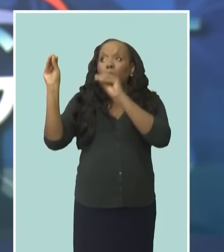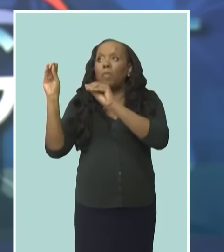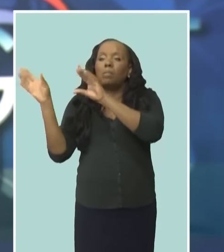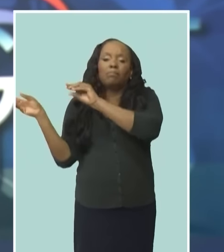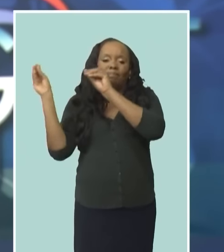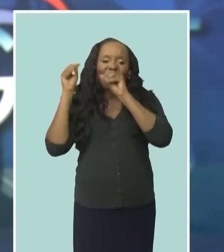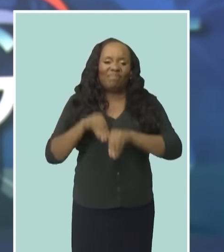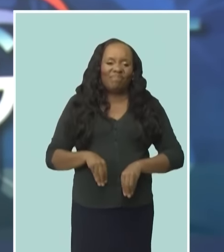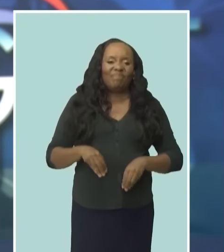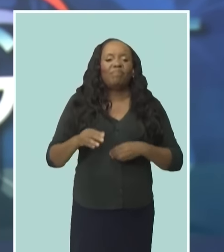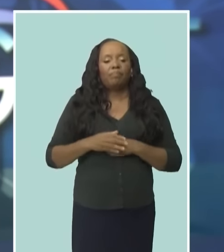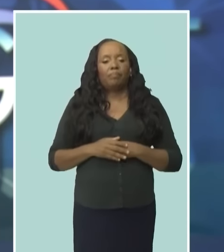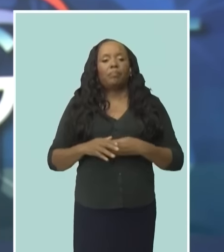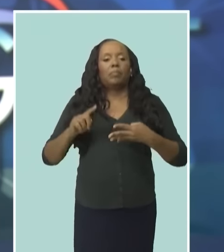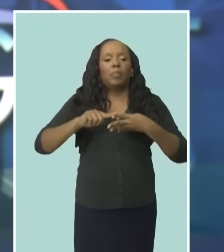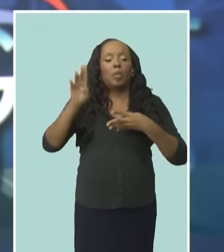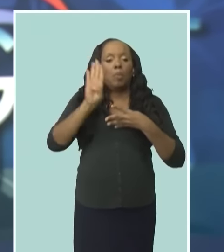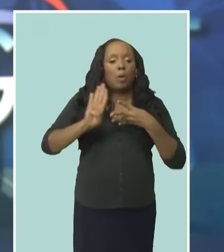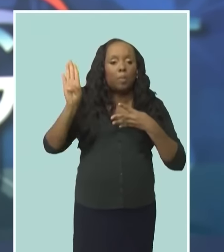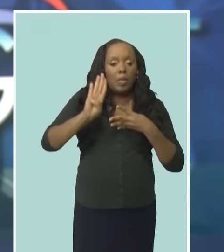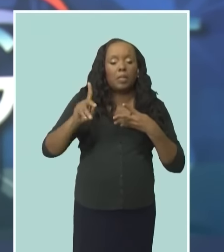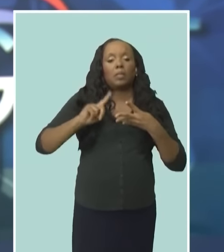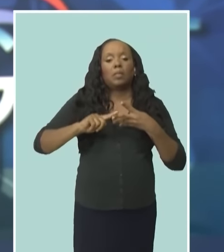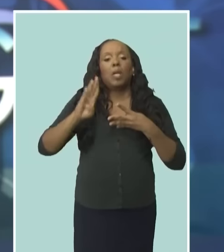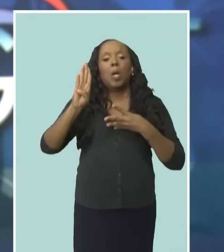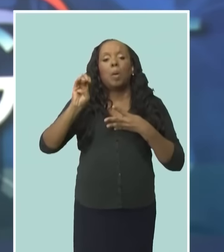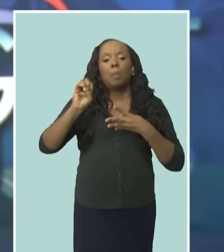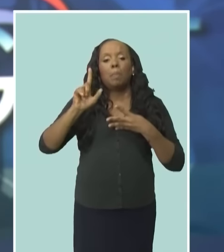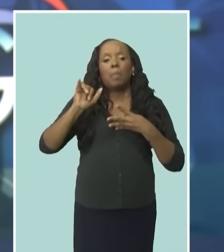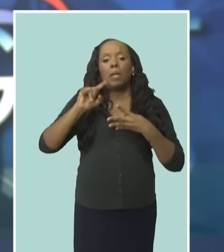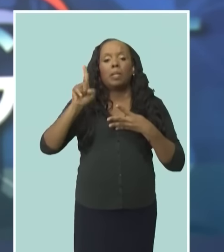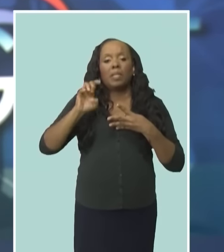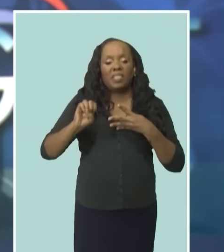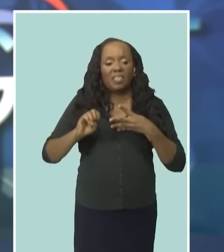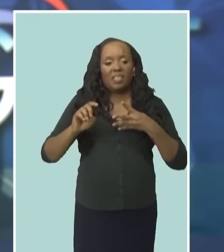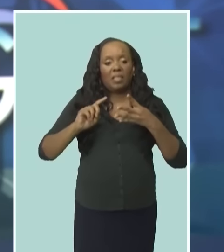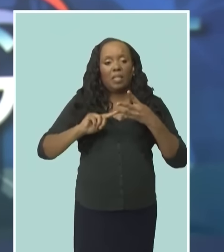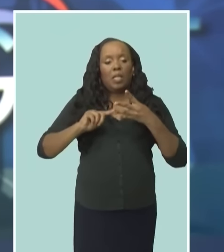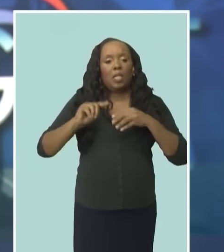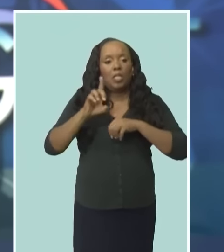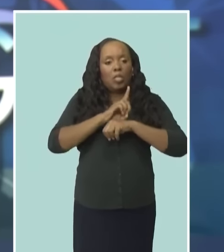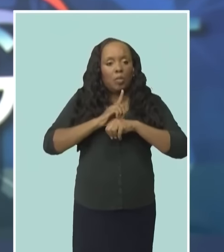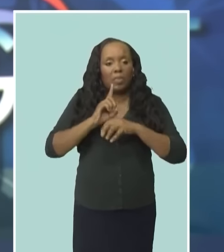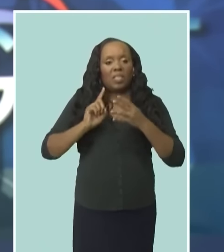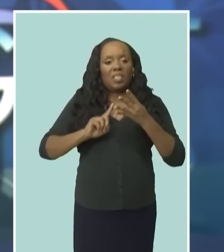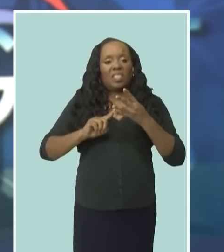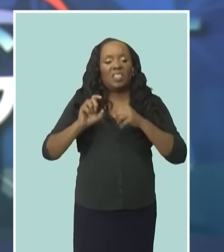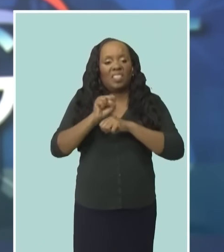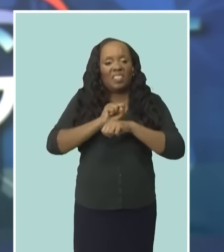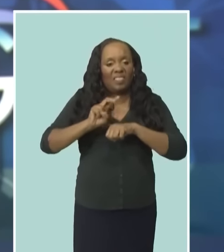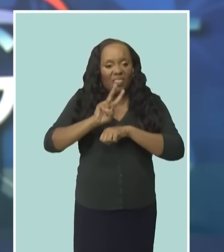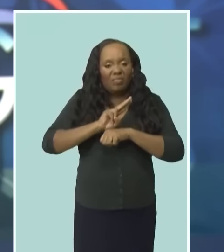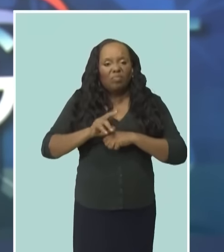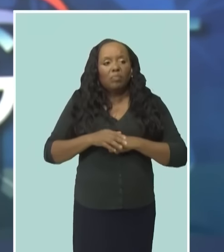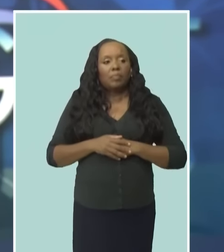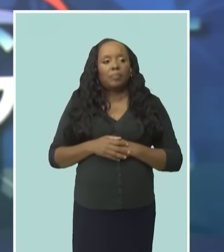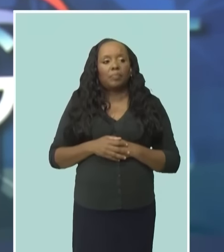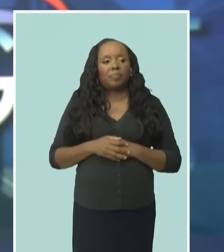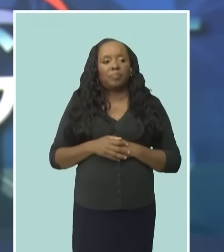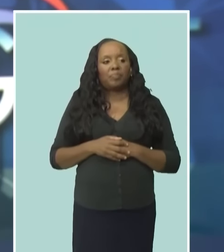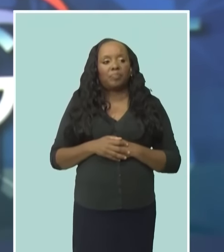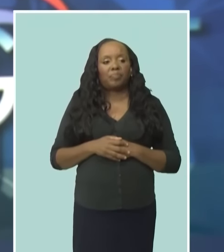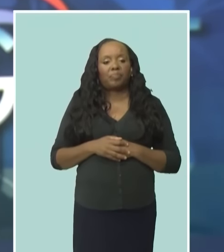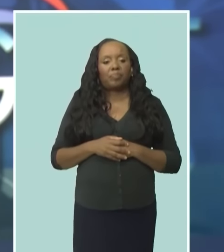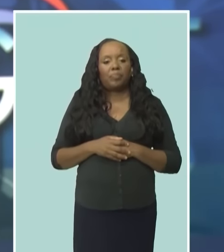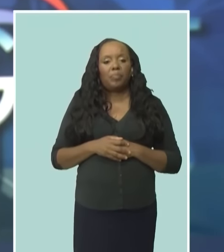among themselves. And Prime Minister Mia Motley is reporting, as expected, there's been no significant rush of people coming into